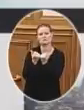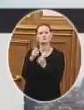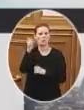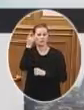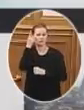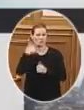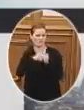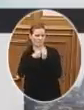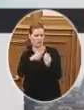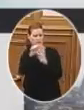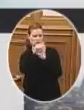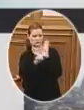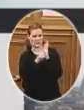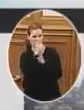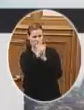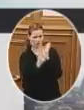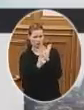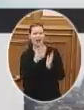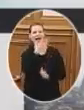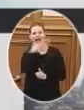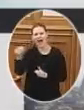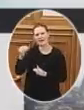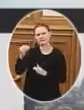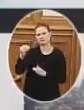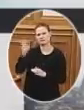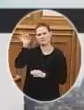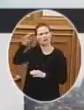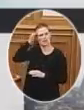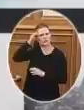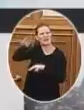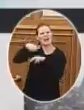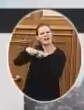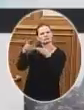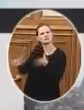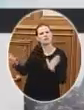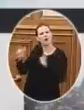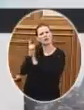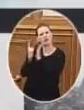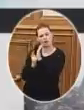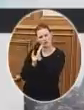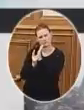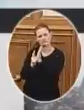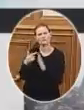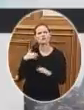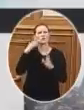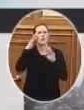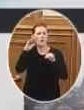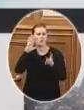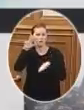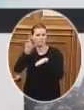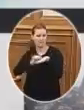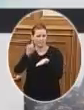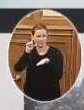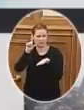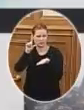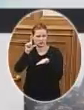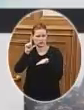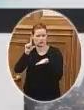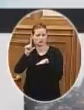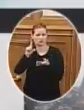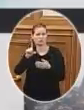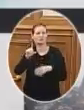process now. The national one will be in the spring of next year. We expect that to be published. That will be